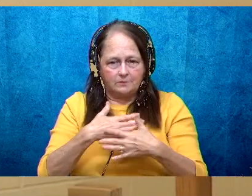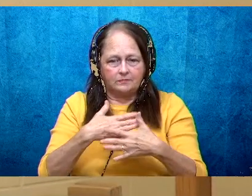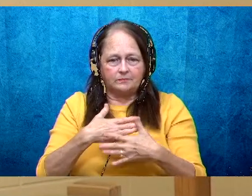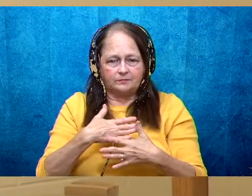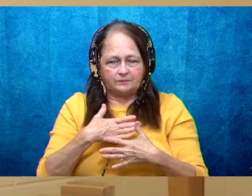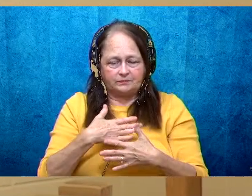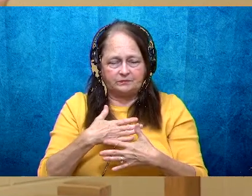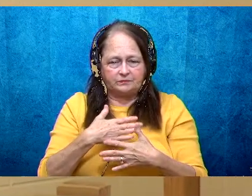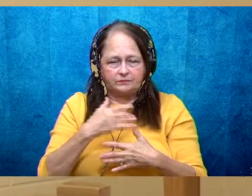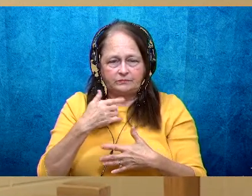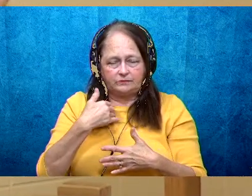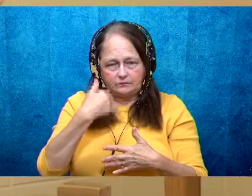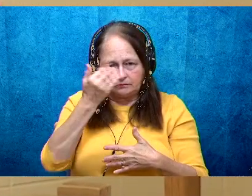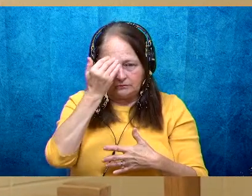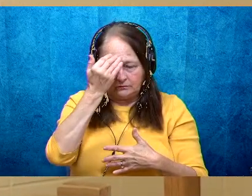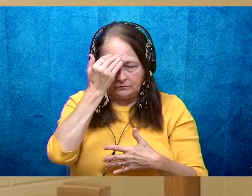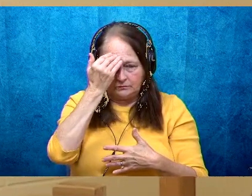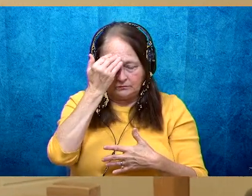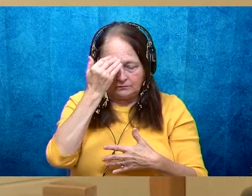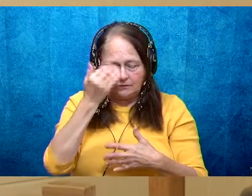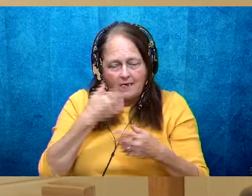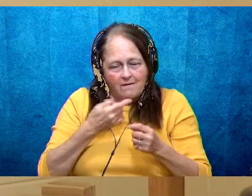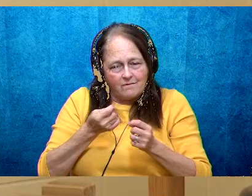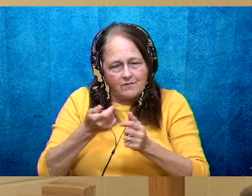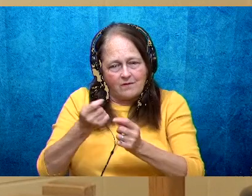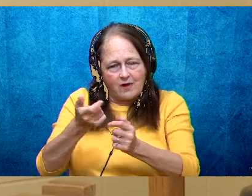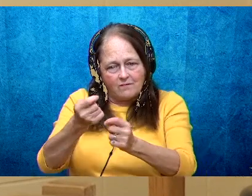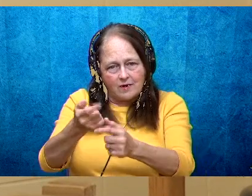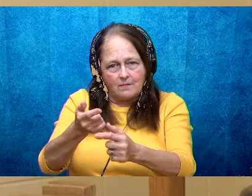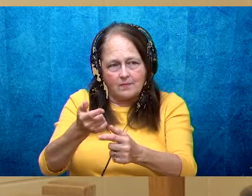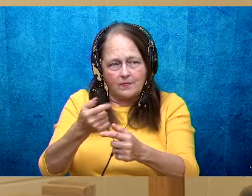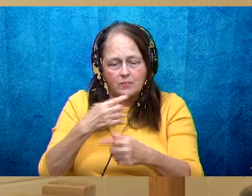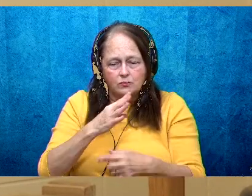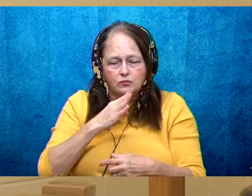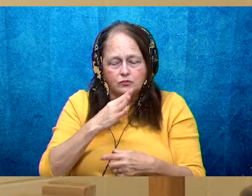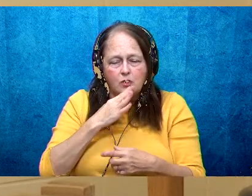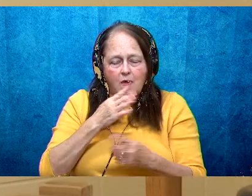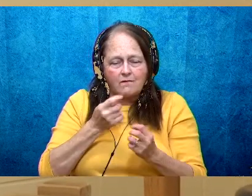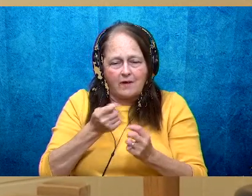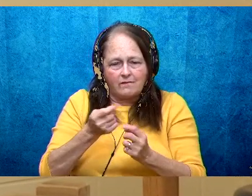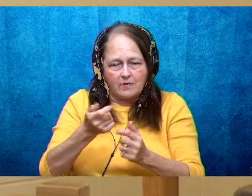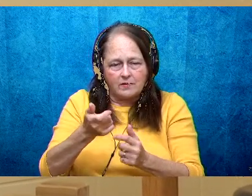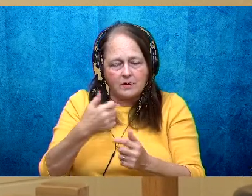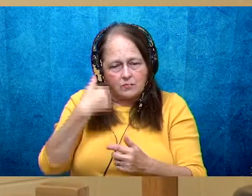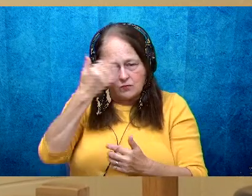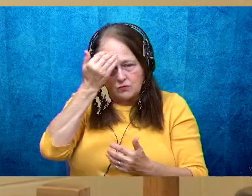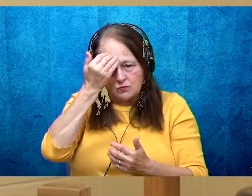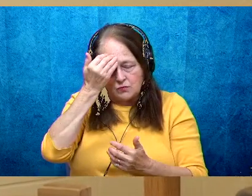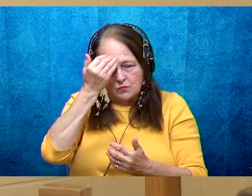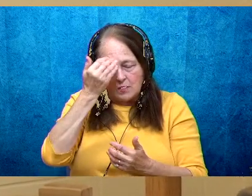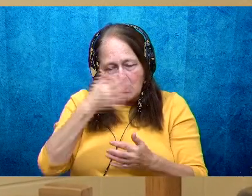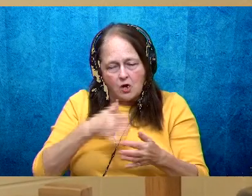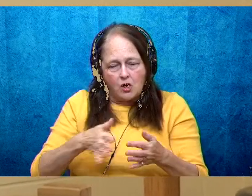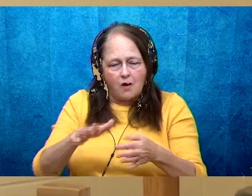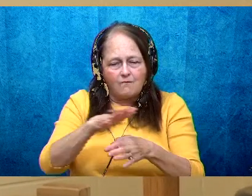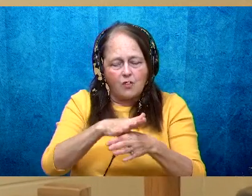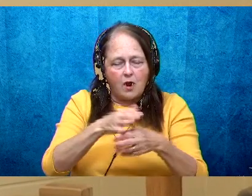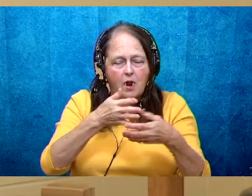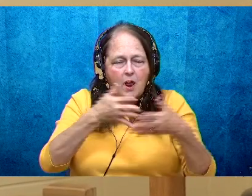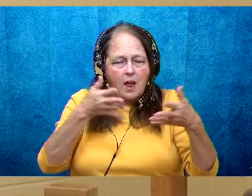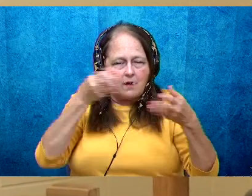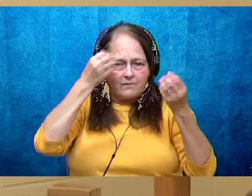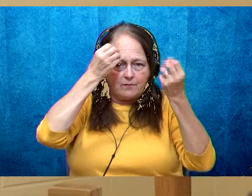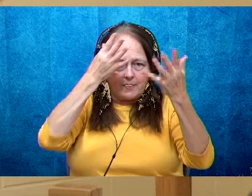and tell you, I know that I move pretty fast, and I know that I talk pretty fast, and I know that I'm covering a lot of information right